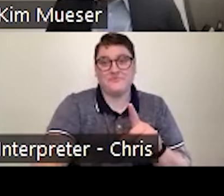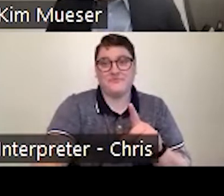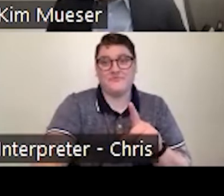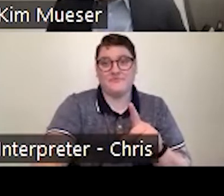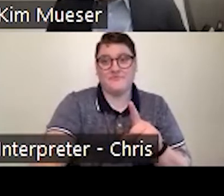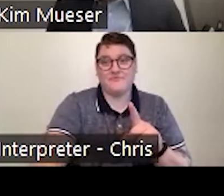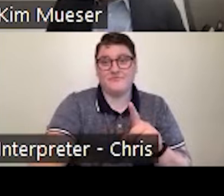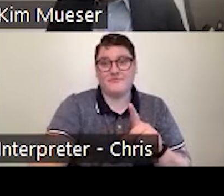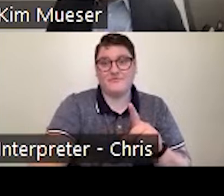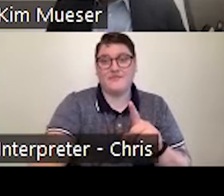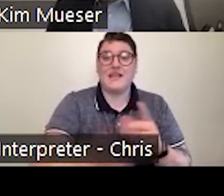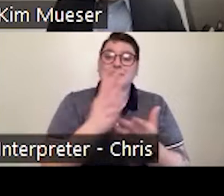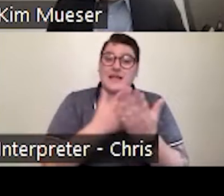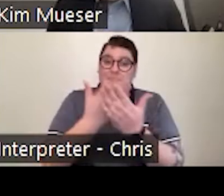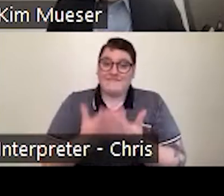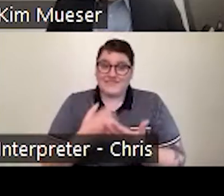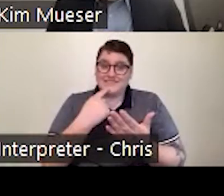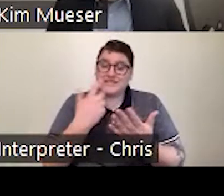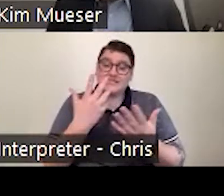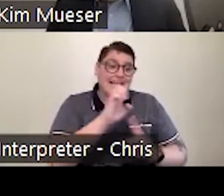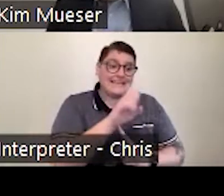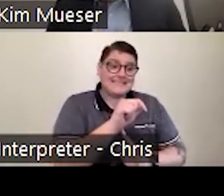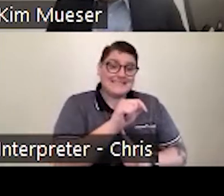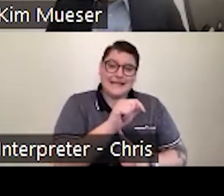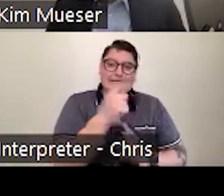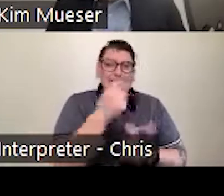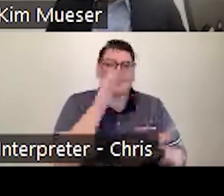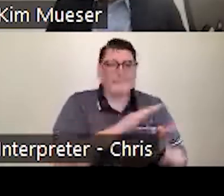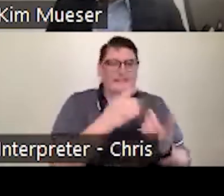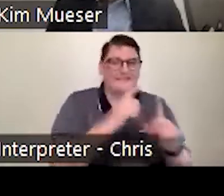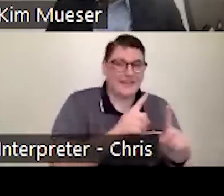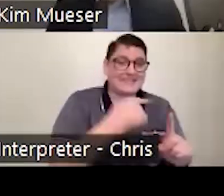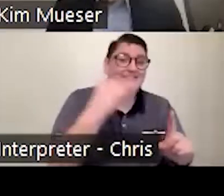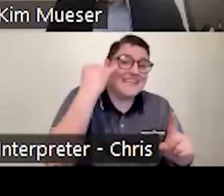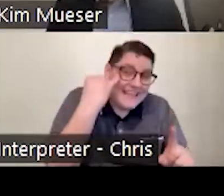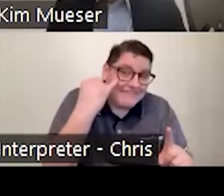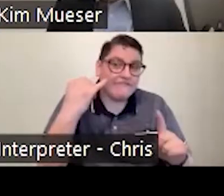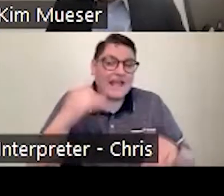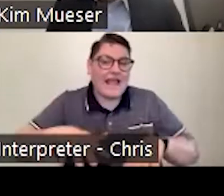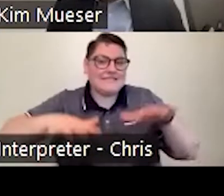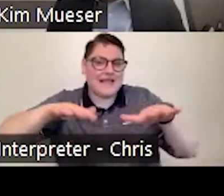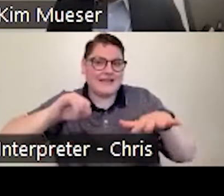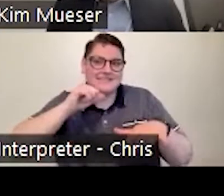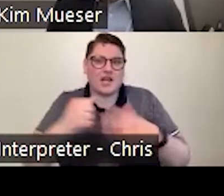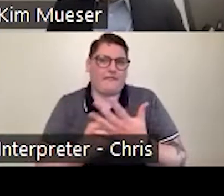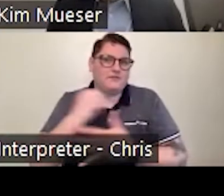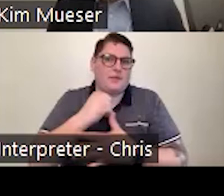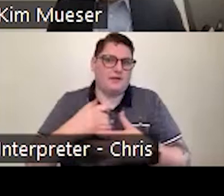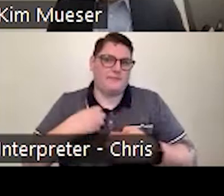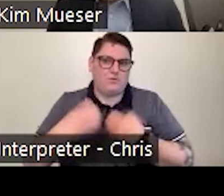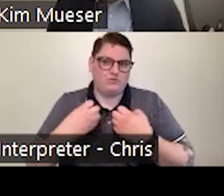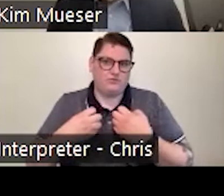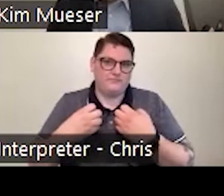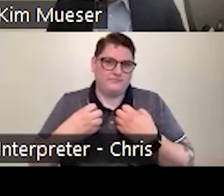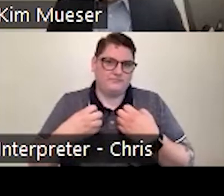that exposure therapy is somewhat less effective when anxiety is not the dominant emotion. So for example, when the dominant emotion is